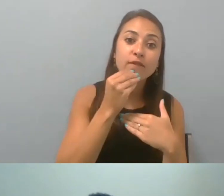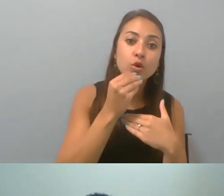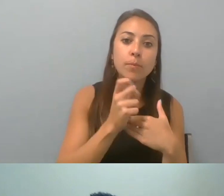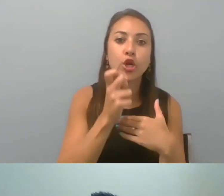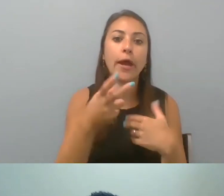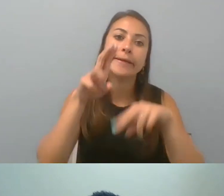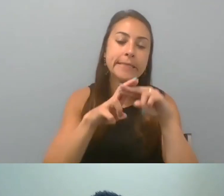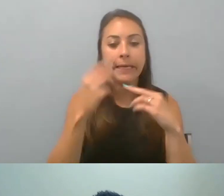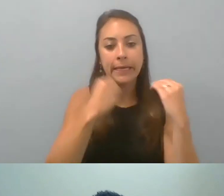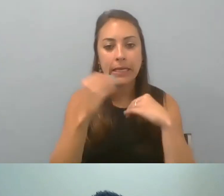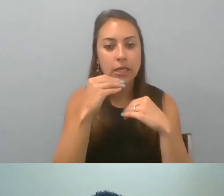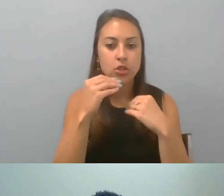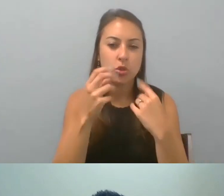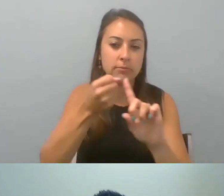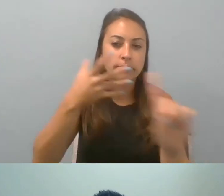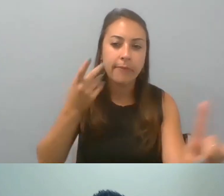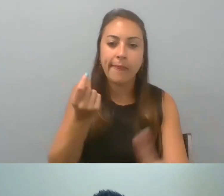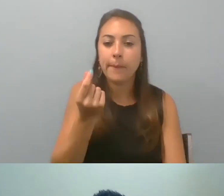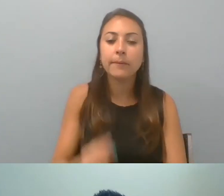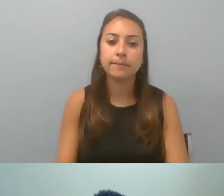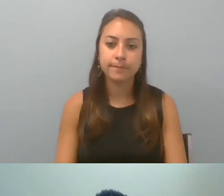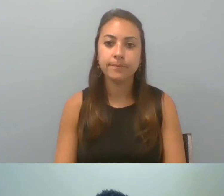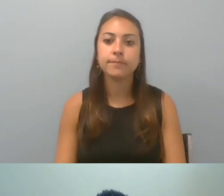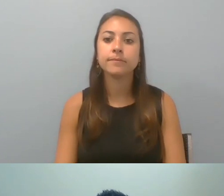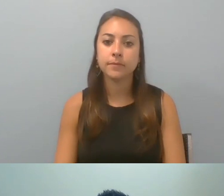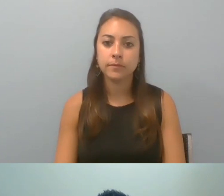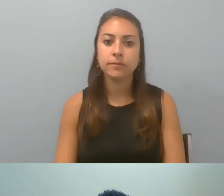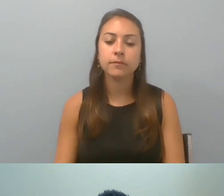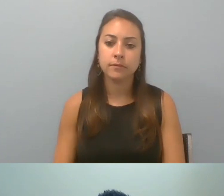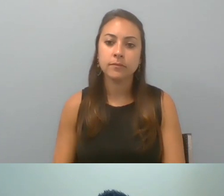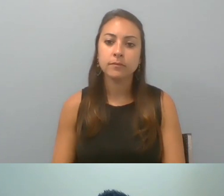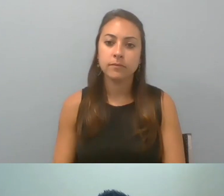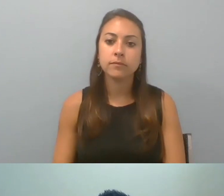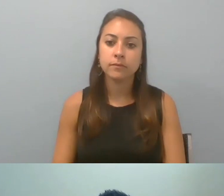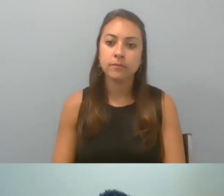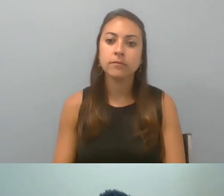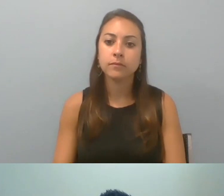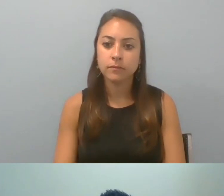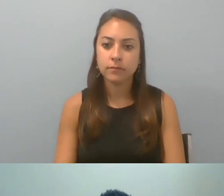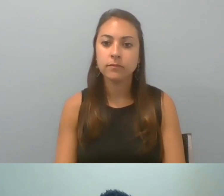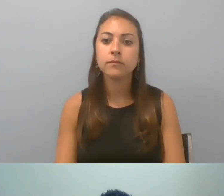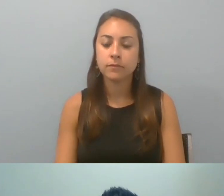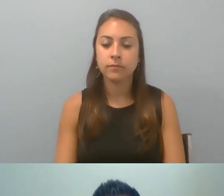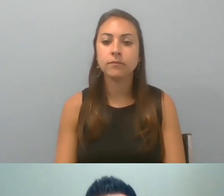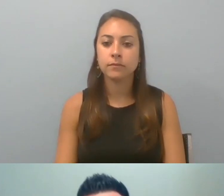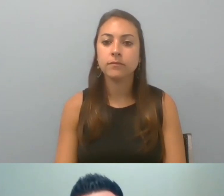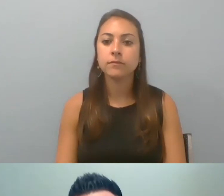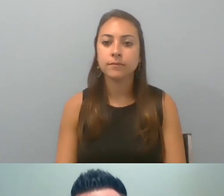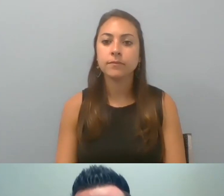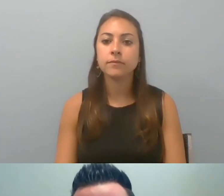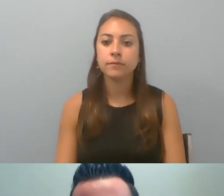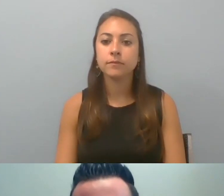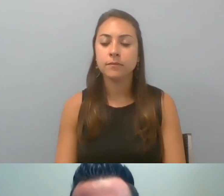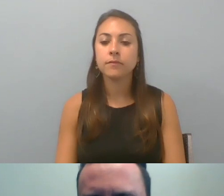provide a little bit more detail on how and when to use flex points versus a meal credit. Sure, yeah,